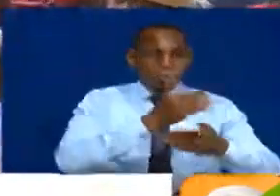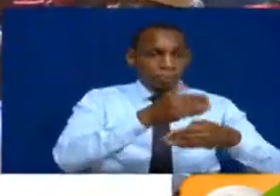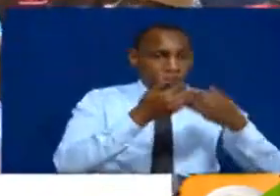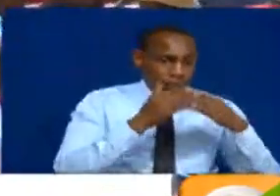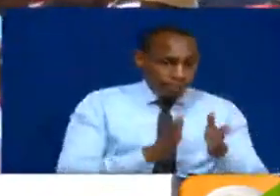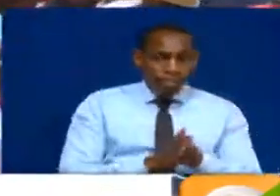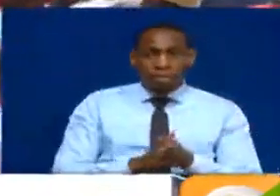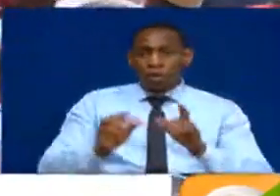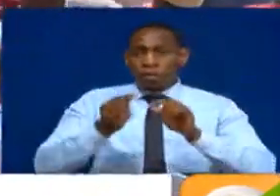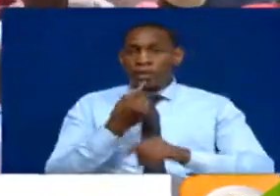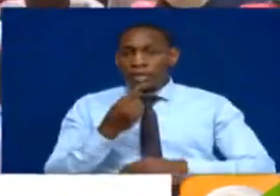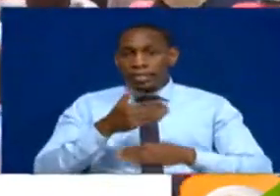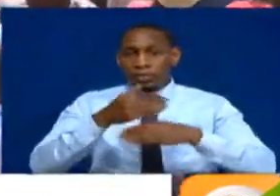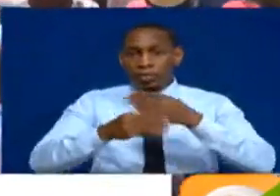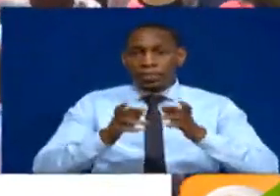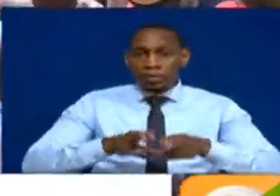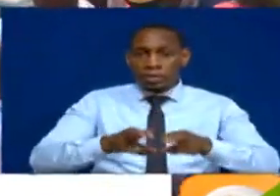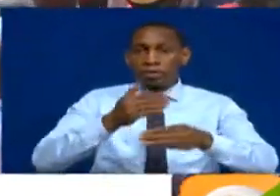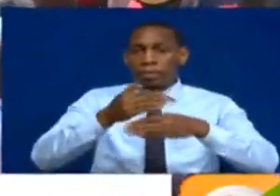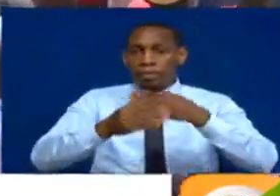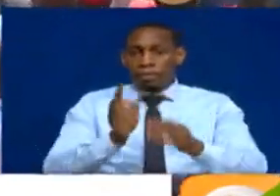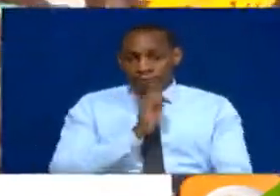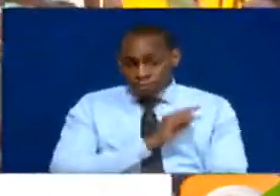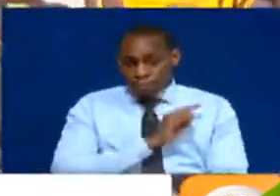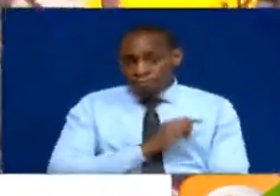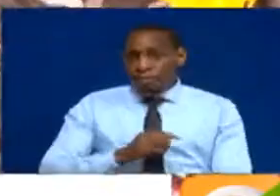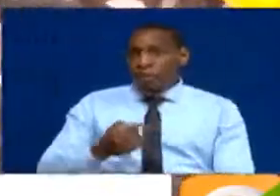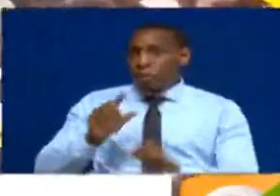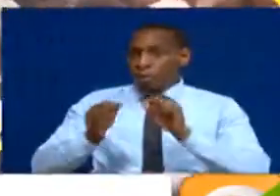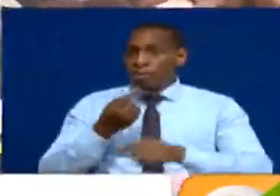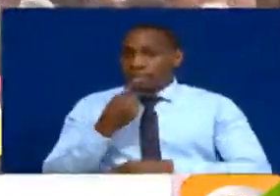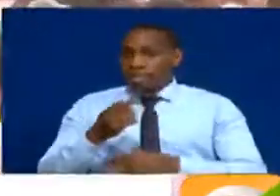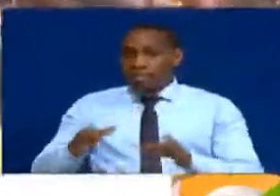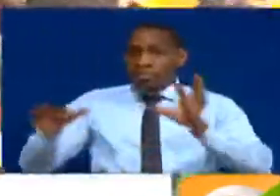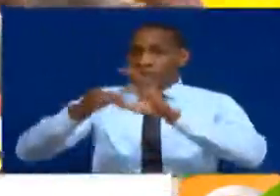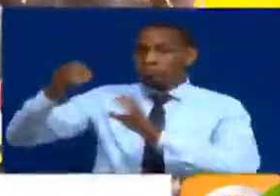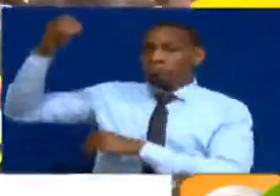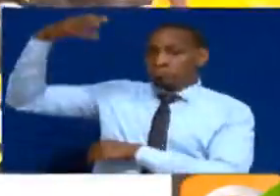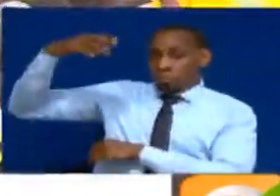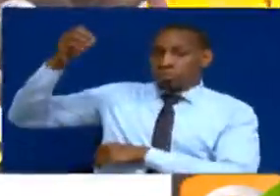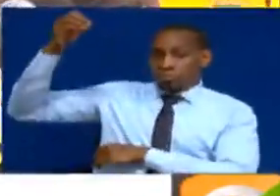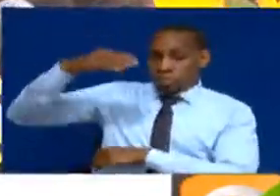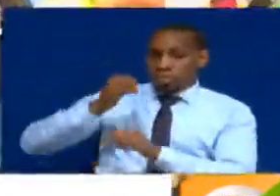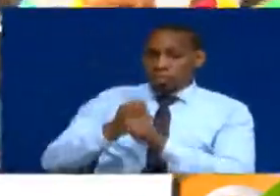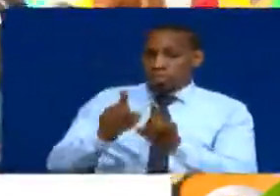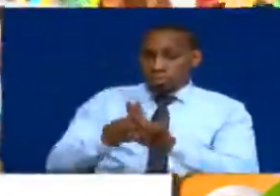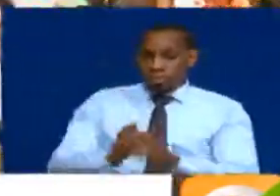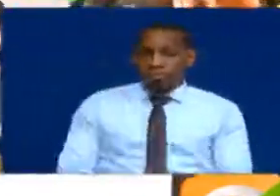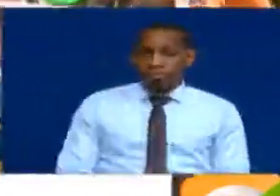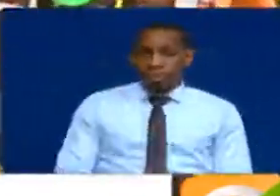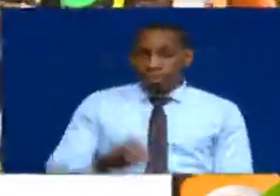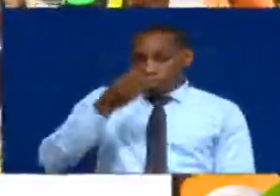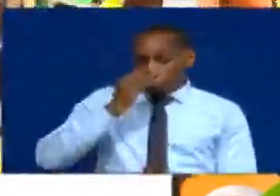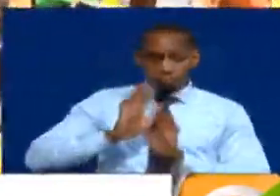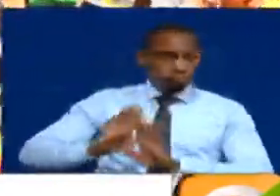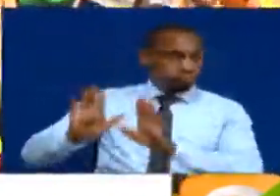tumejenga. Tukasema tutajenga mabarabara, tumejenga. Tukasema tutaunganisha stima, tumefanya hivyo. Ruto